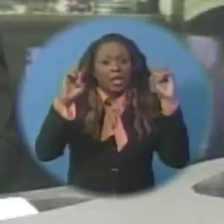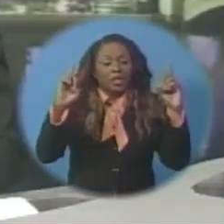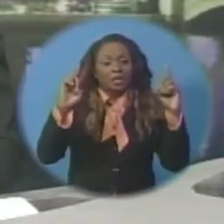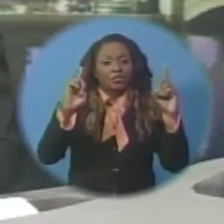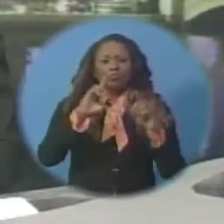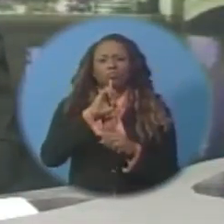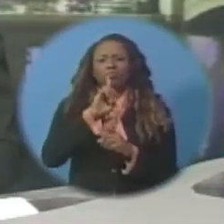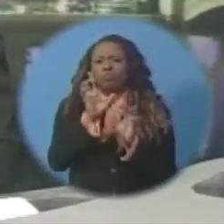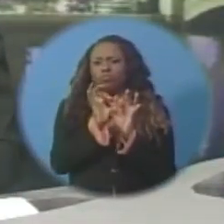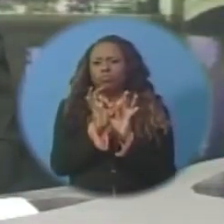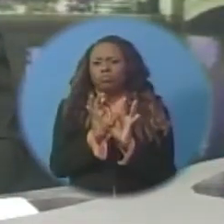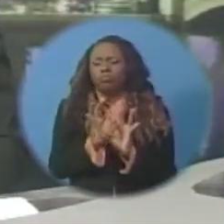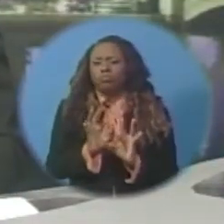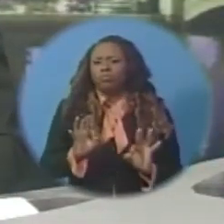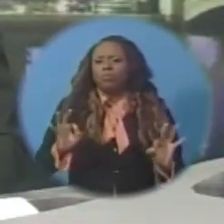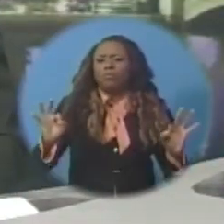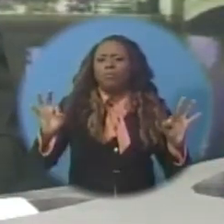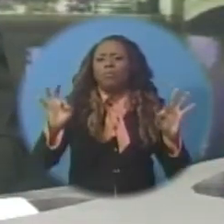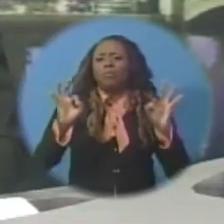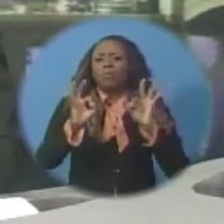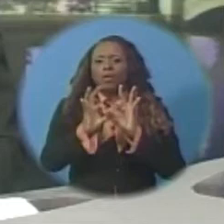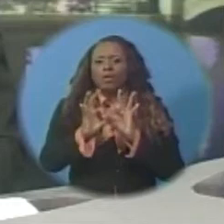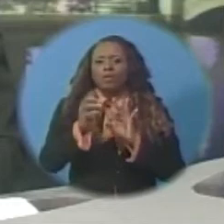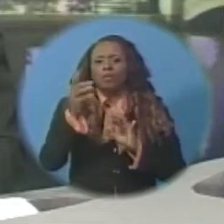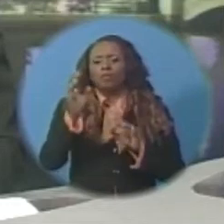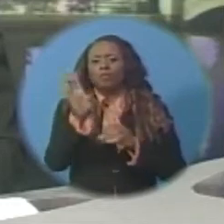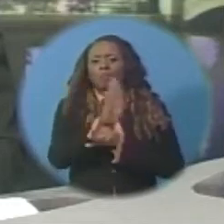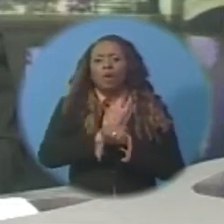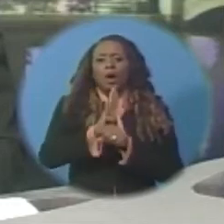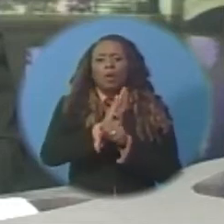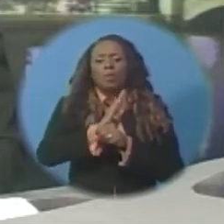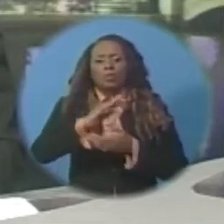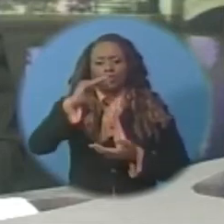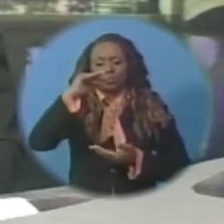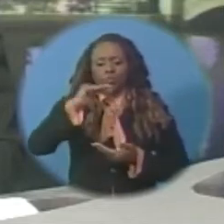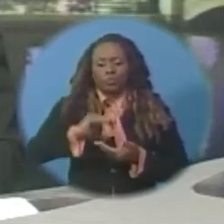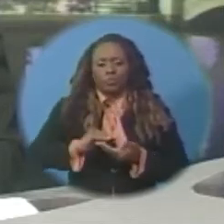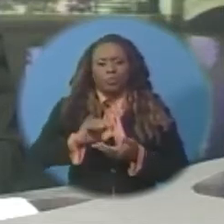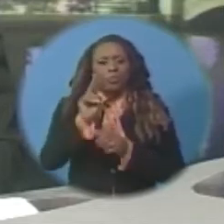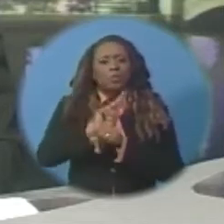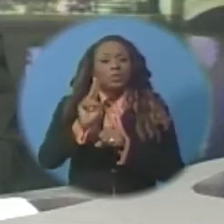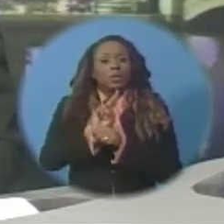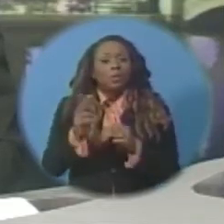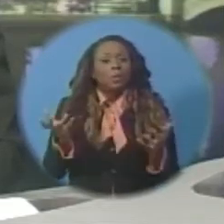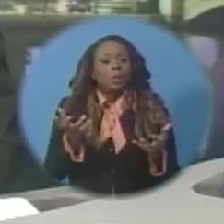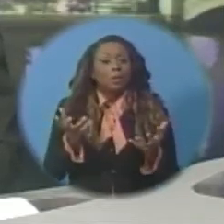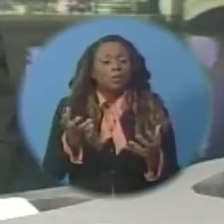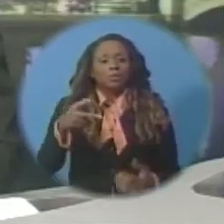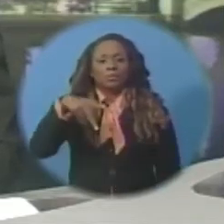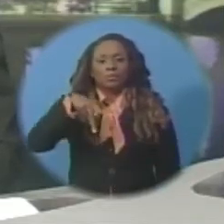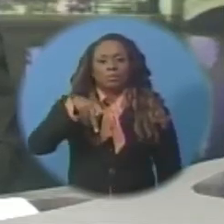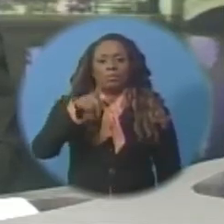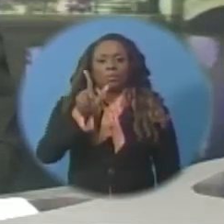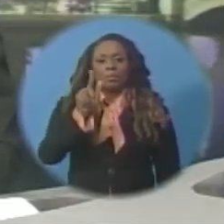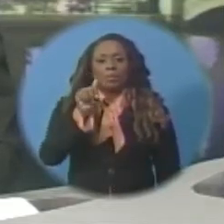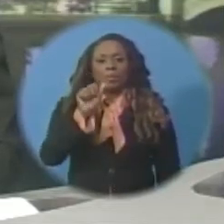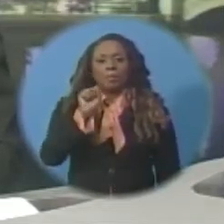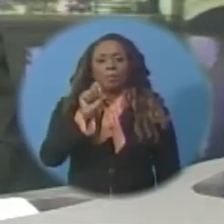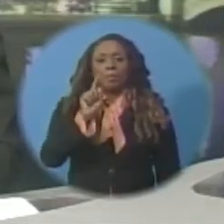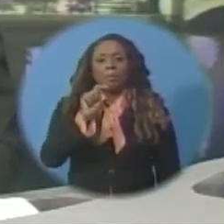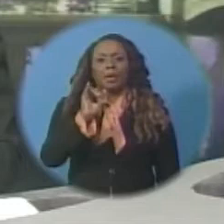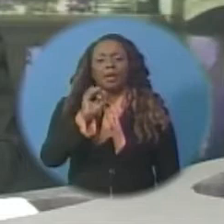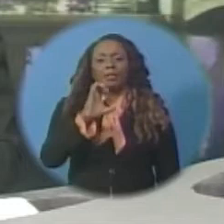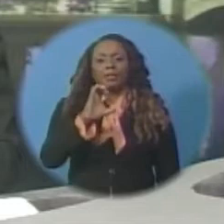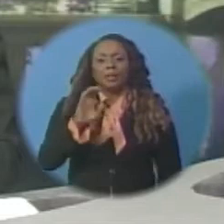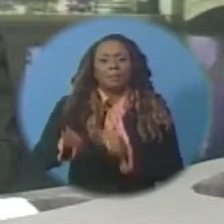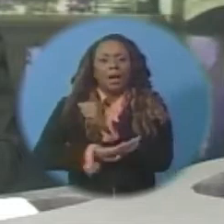is vital to effecting change in getting Barbadians to reduce their use of plastic bags. This assessment from the General